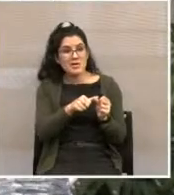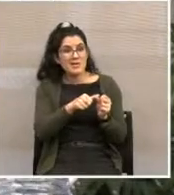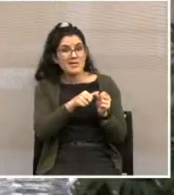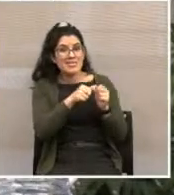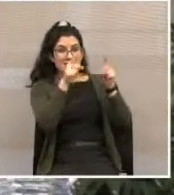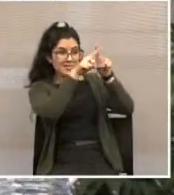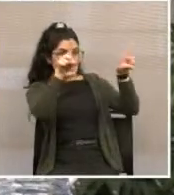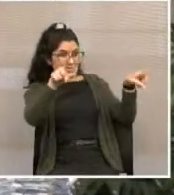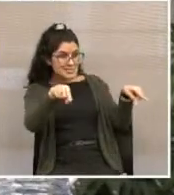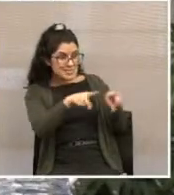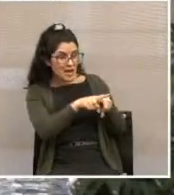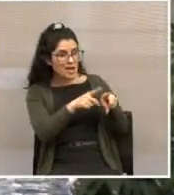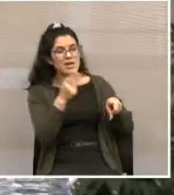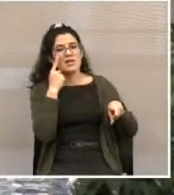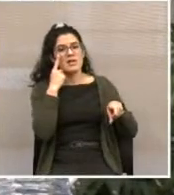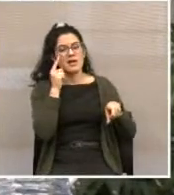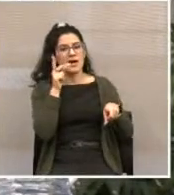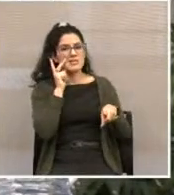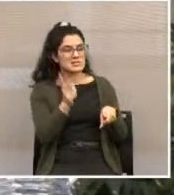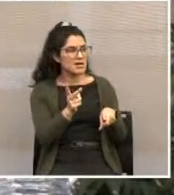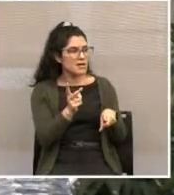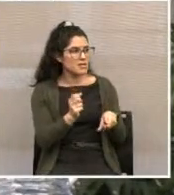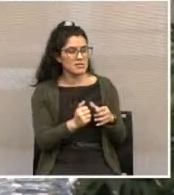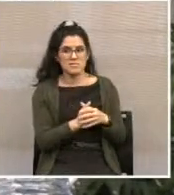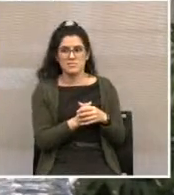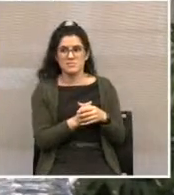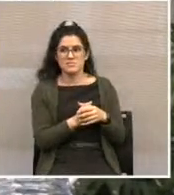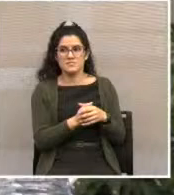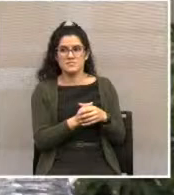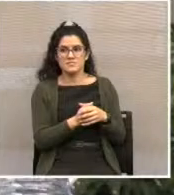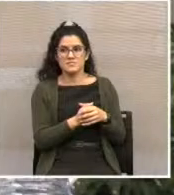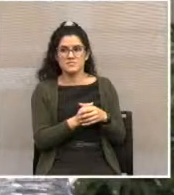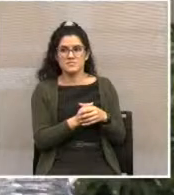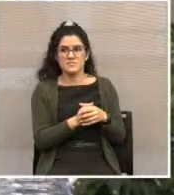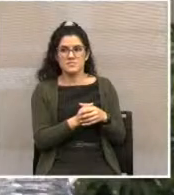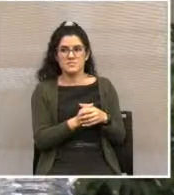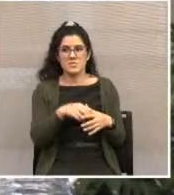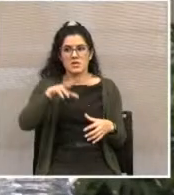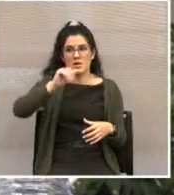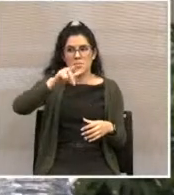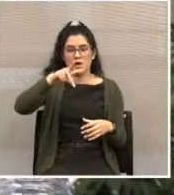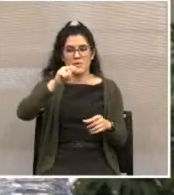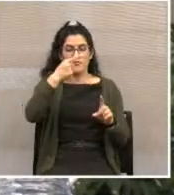Chairman, apartments for rent, no